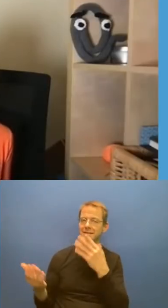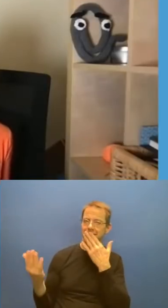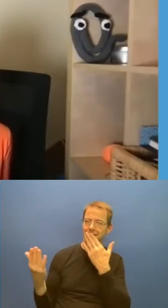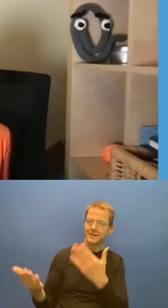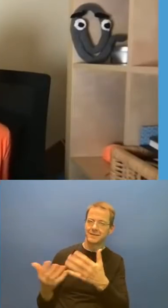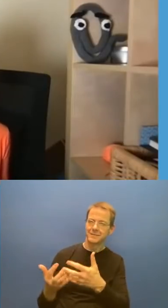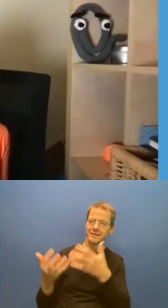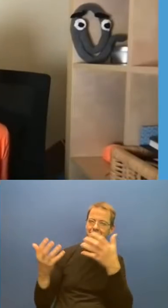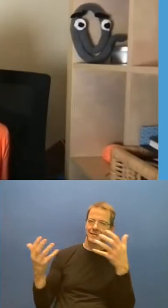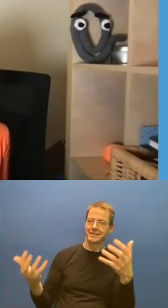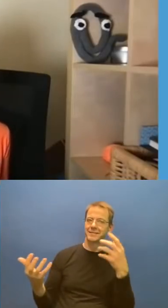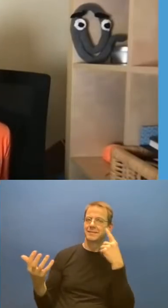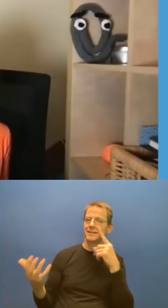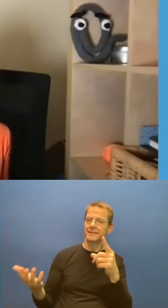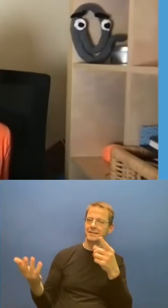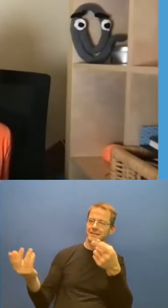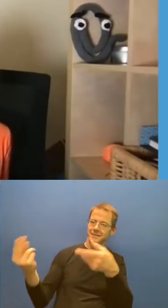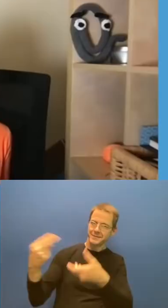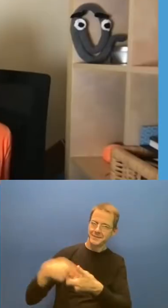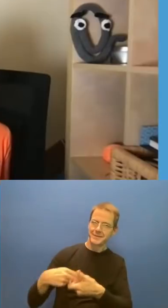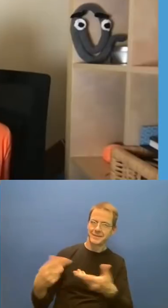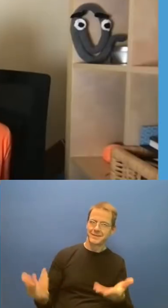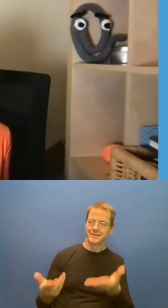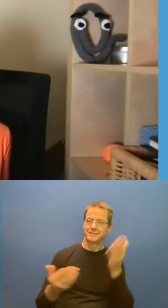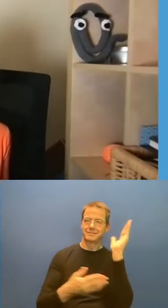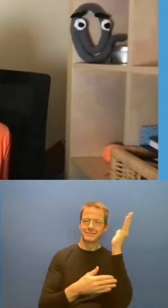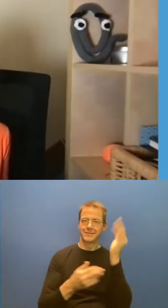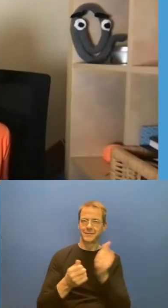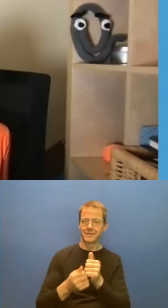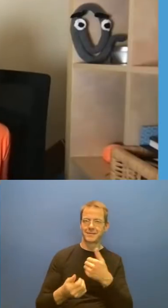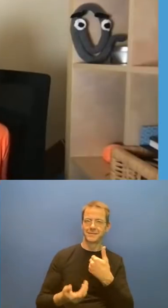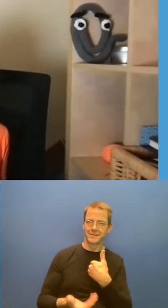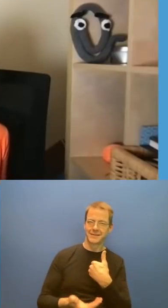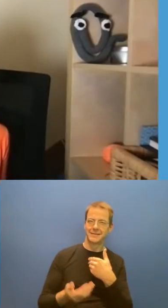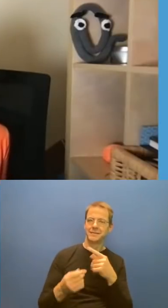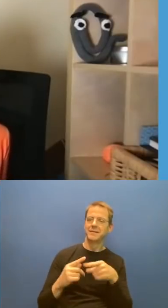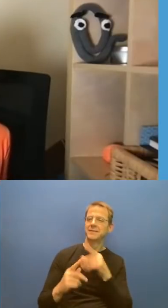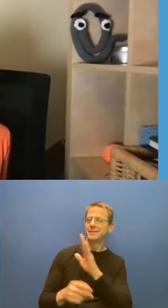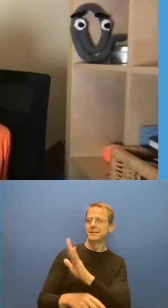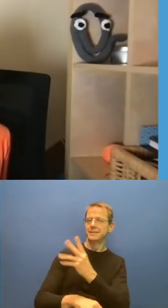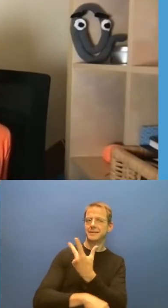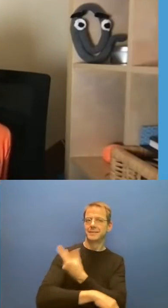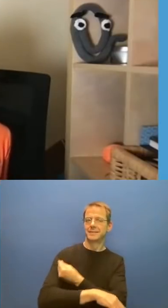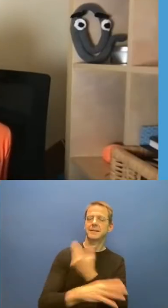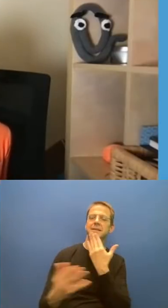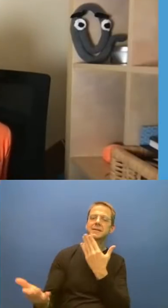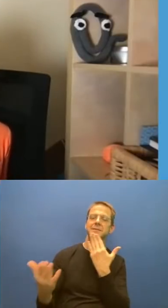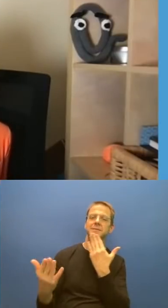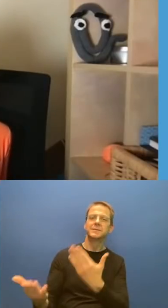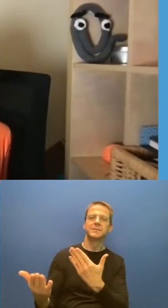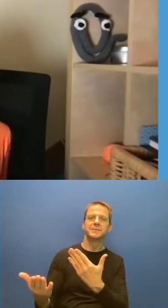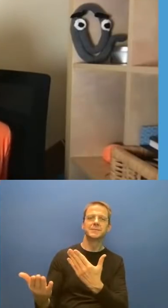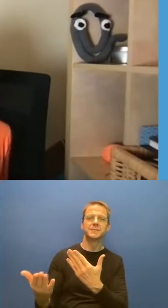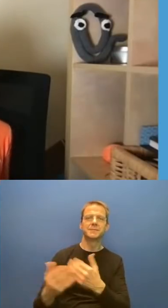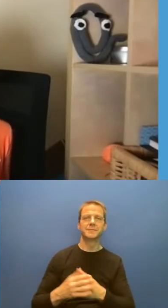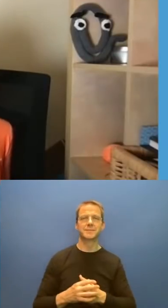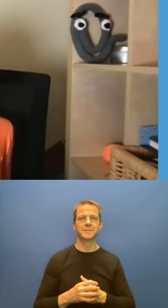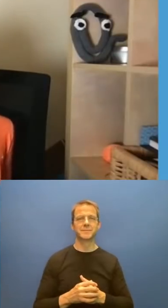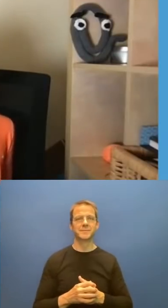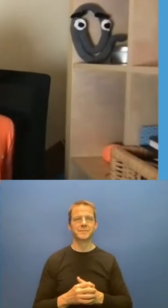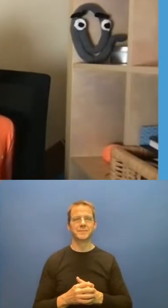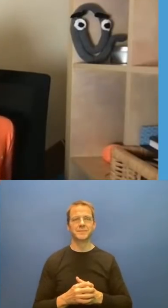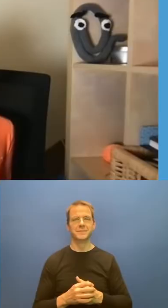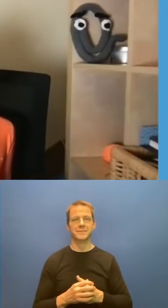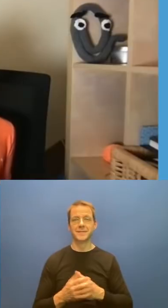get your vaccination. And congratulations. Yeah. Yeah. Thank you